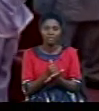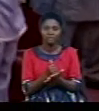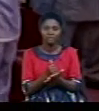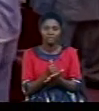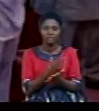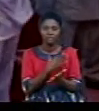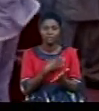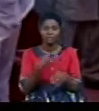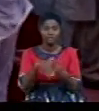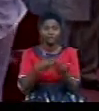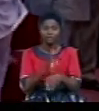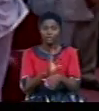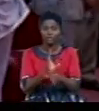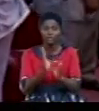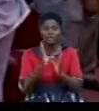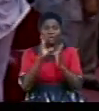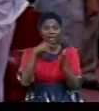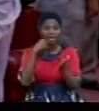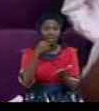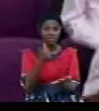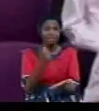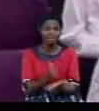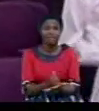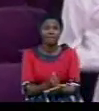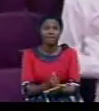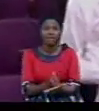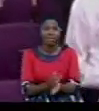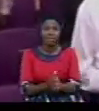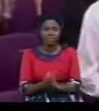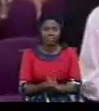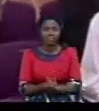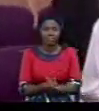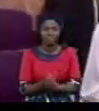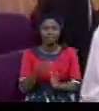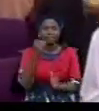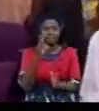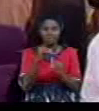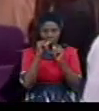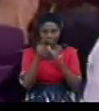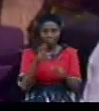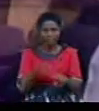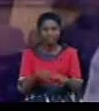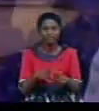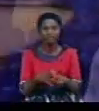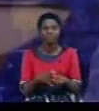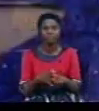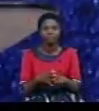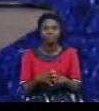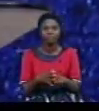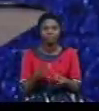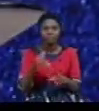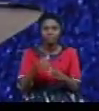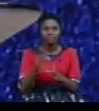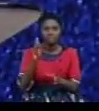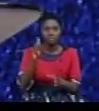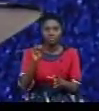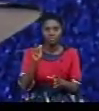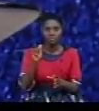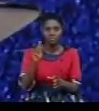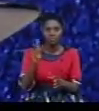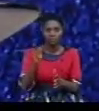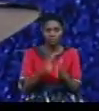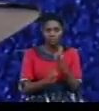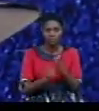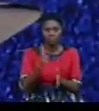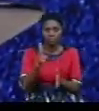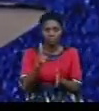and the whole church said amen God bless you you can sit down we're coming to Matthew chapter one